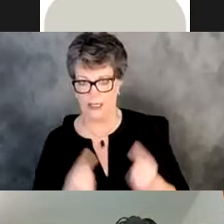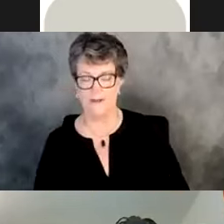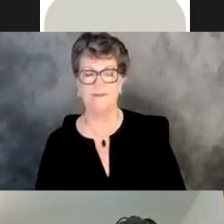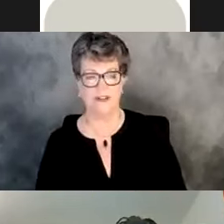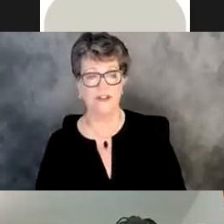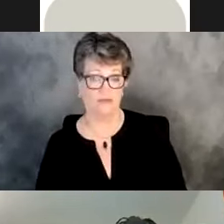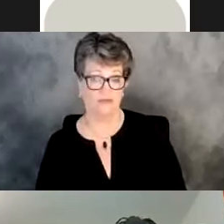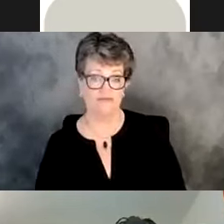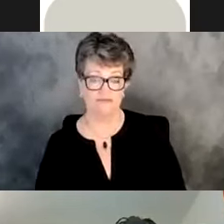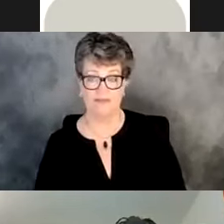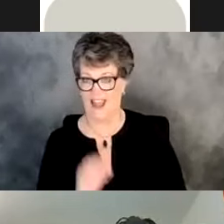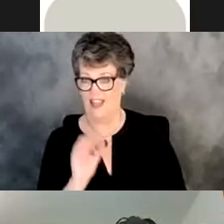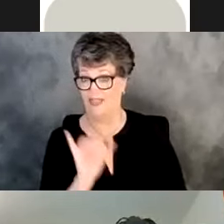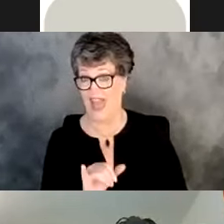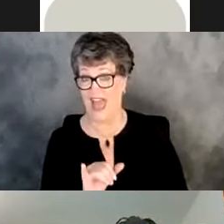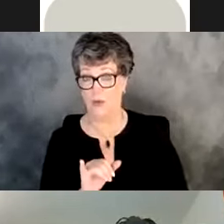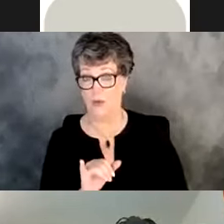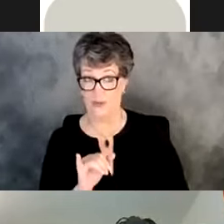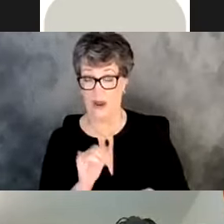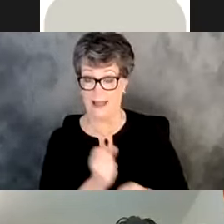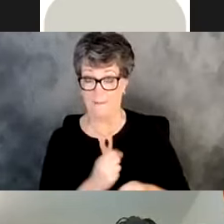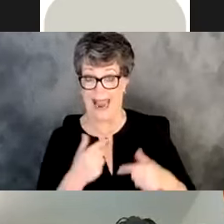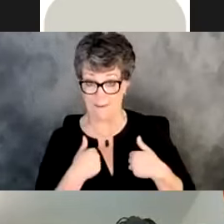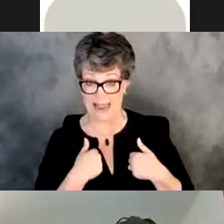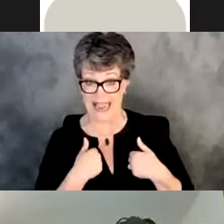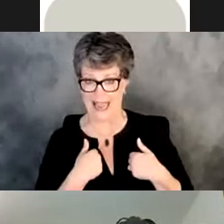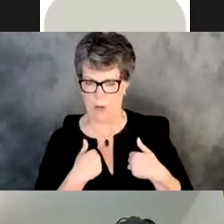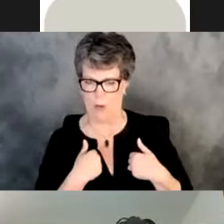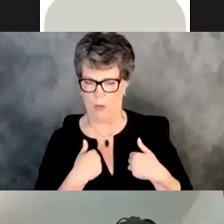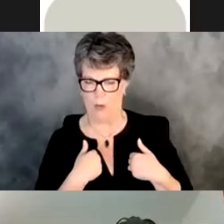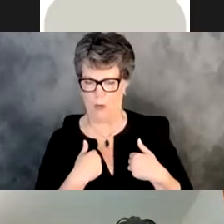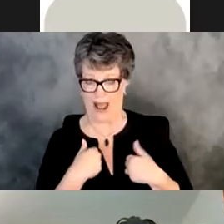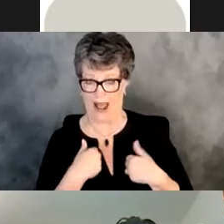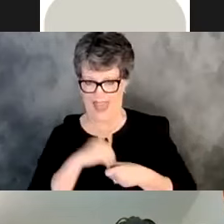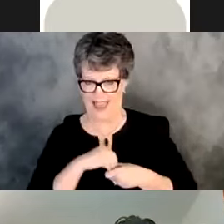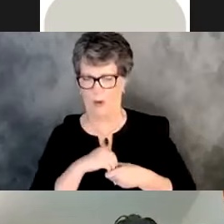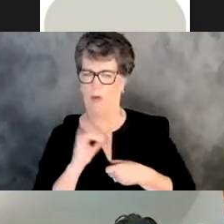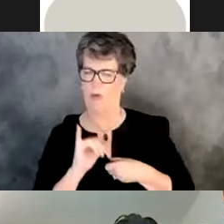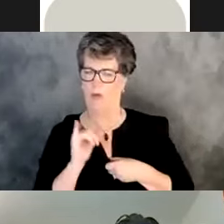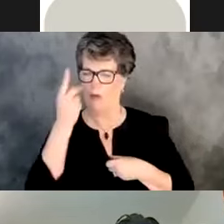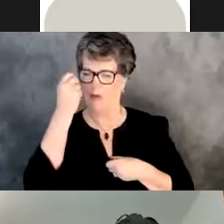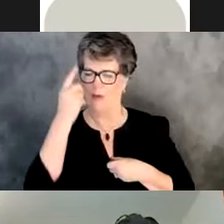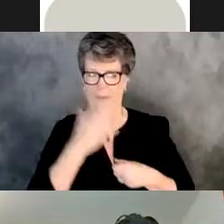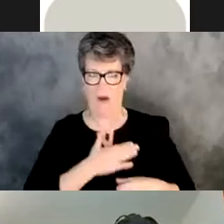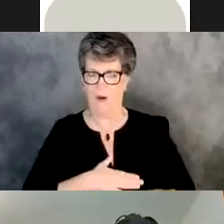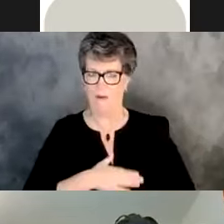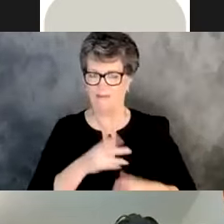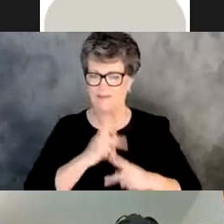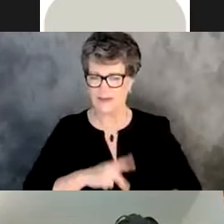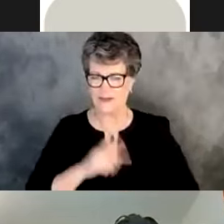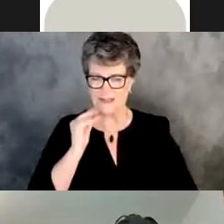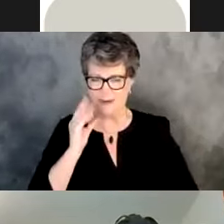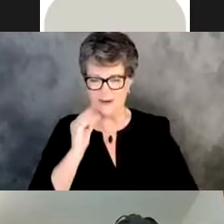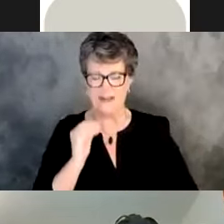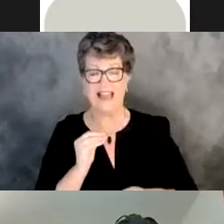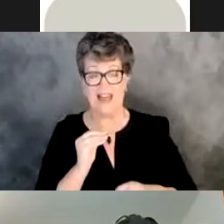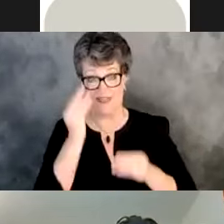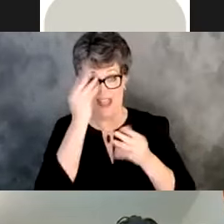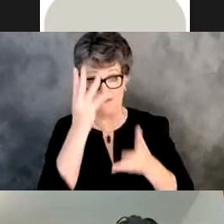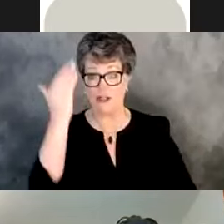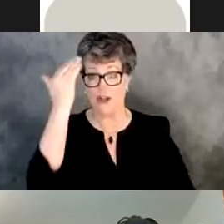So that was what made me have that insight, which is my own personal experience. And then taking the information that I